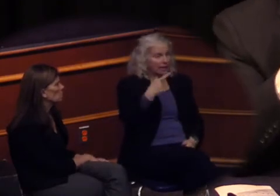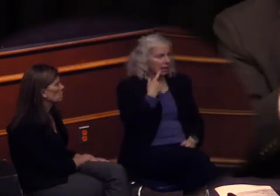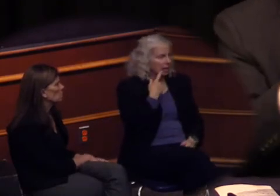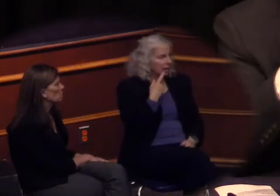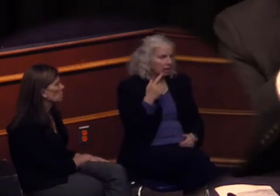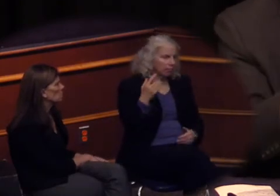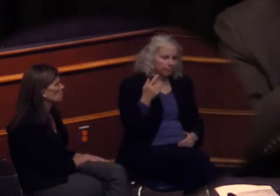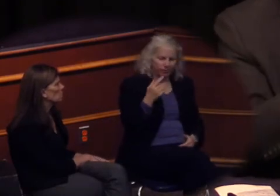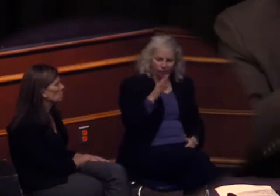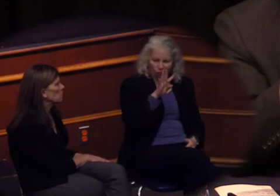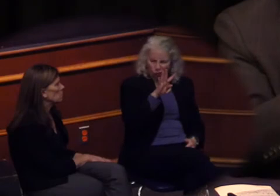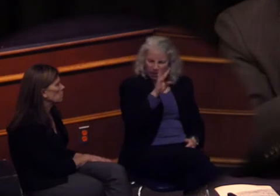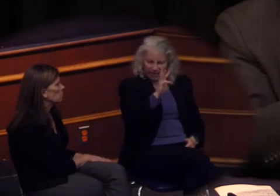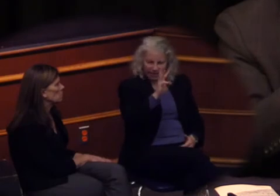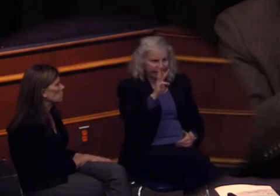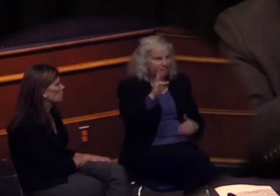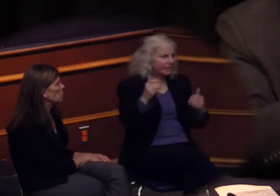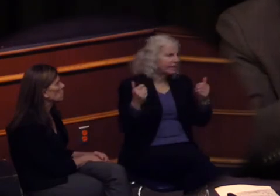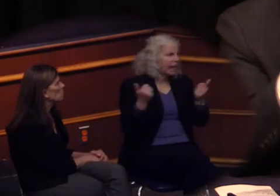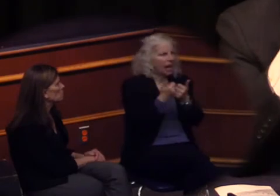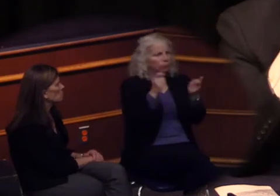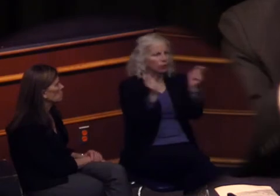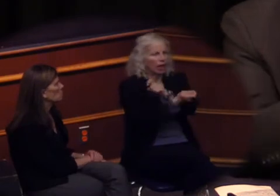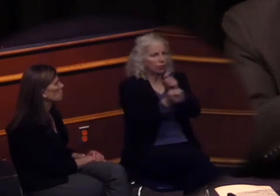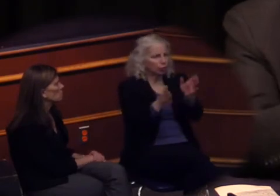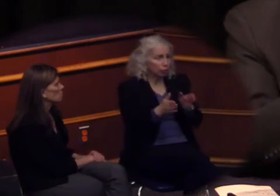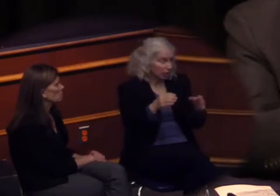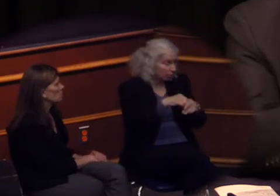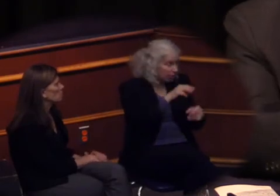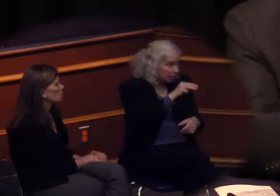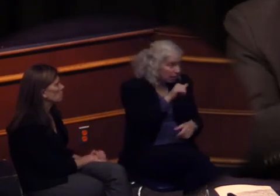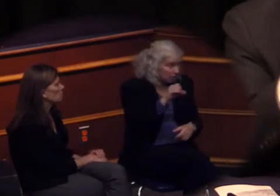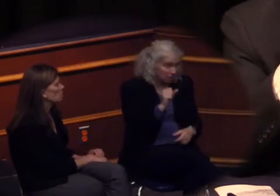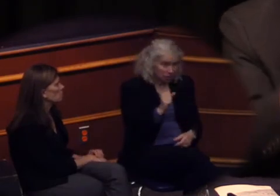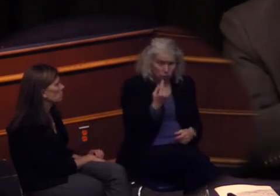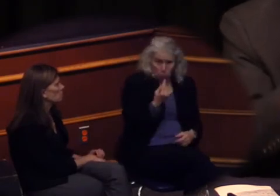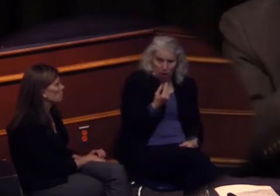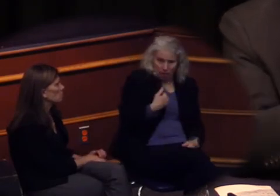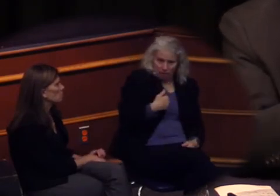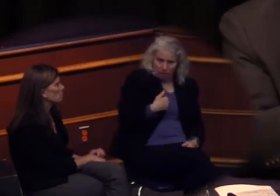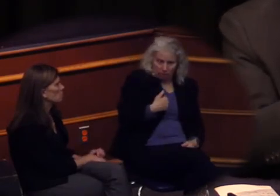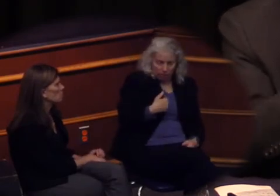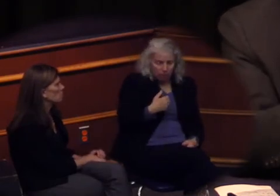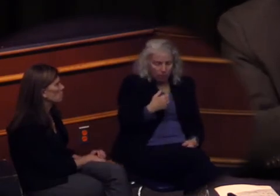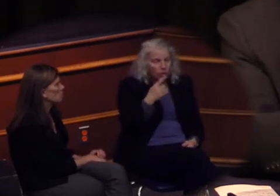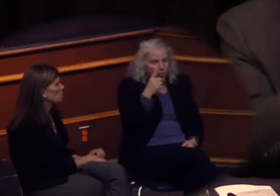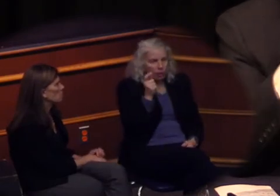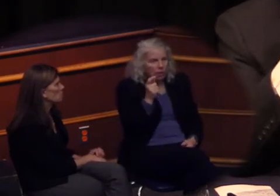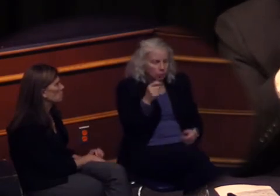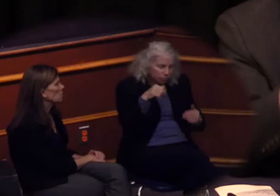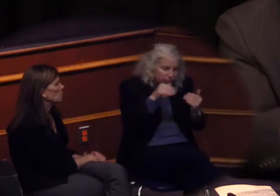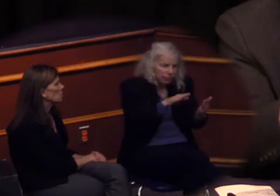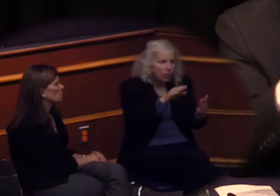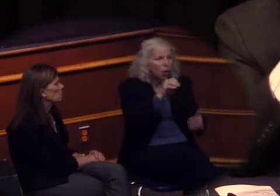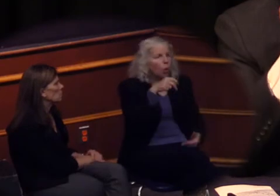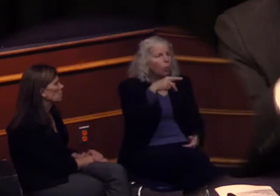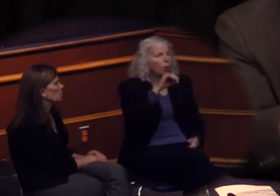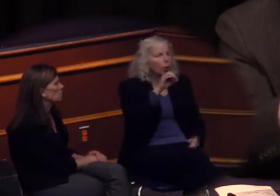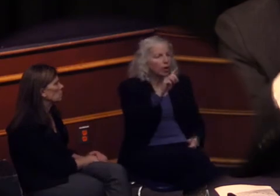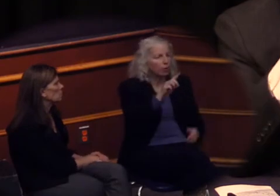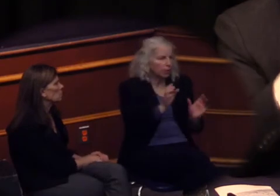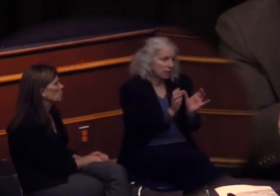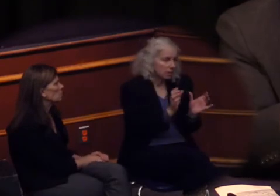game changing companies in Massachusetts because of our innovative work in addressing the opioid crisis. I would take the same